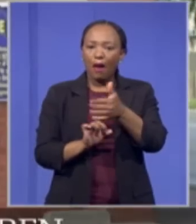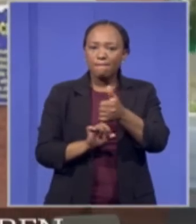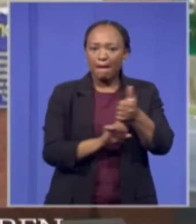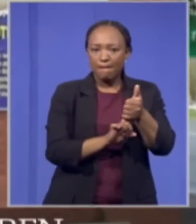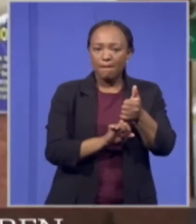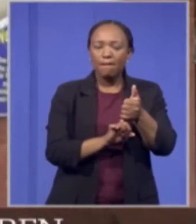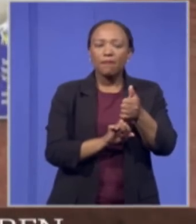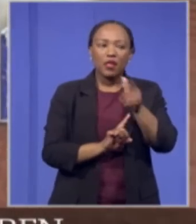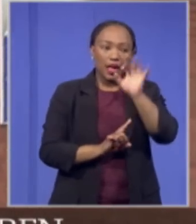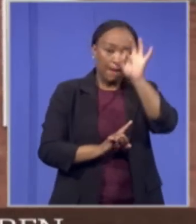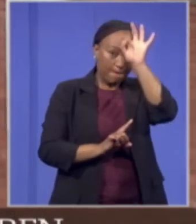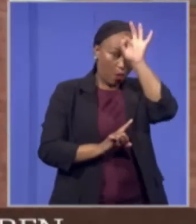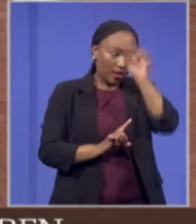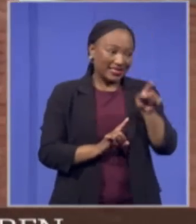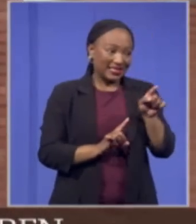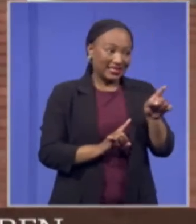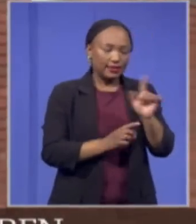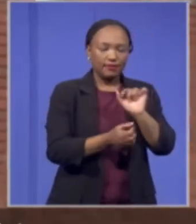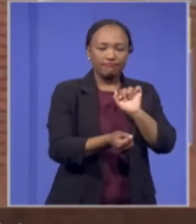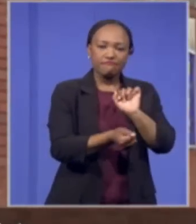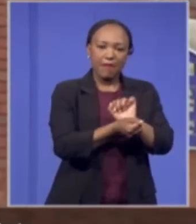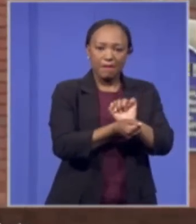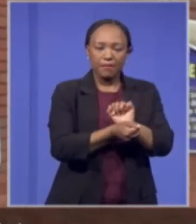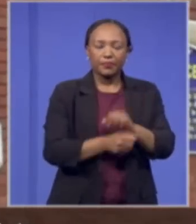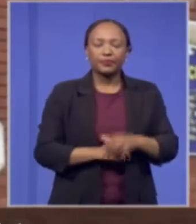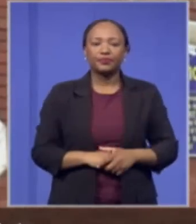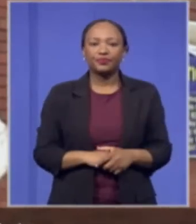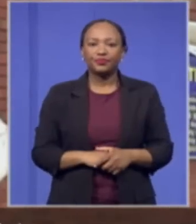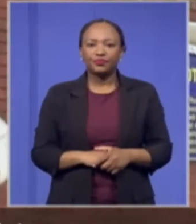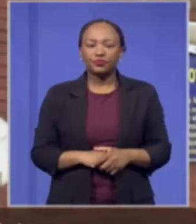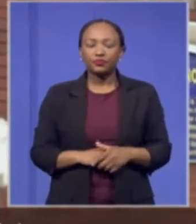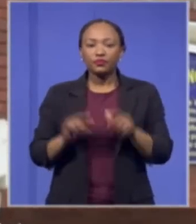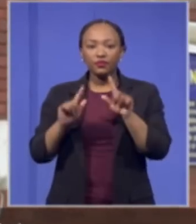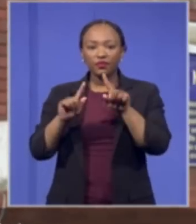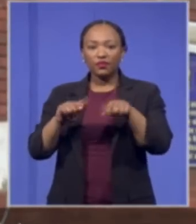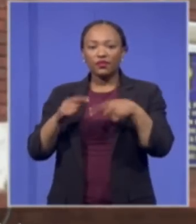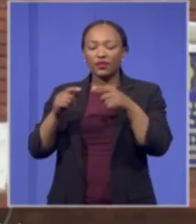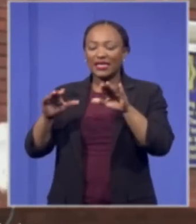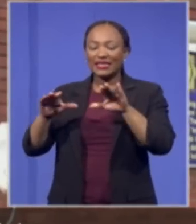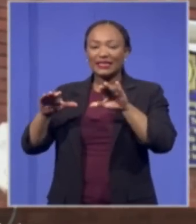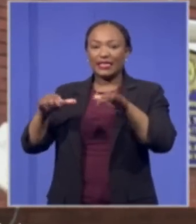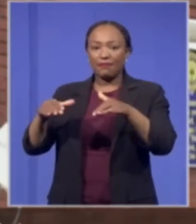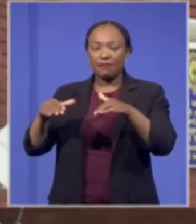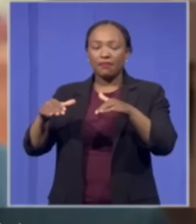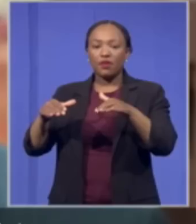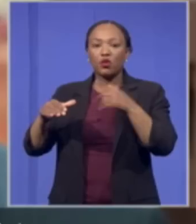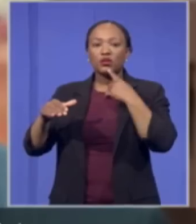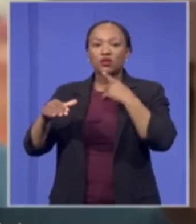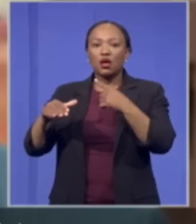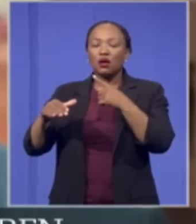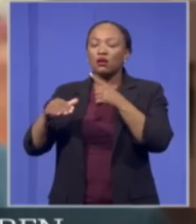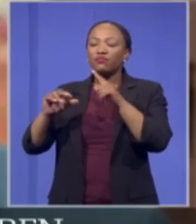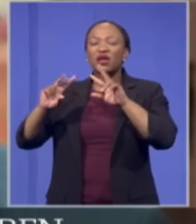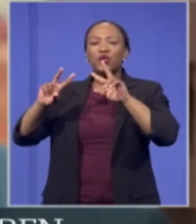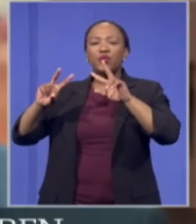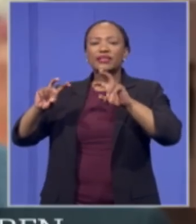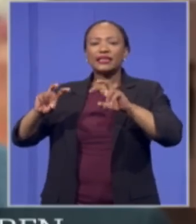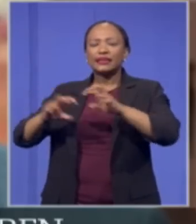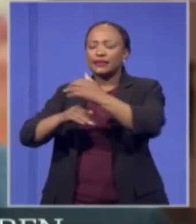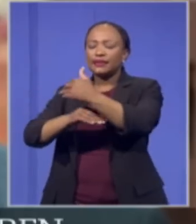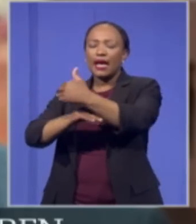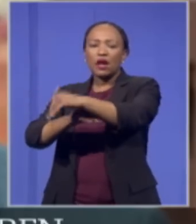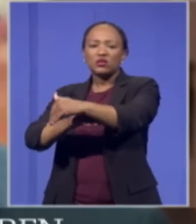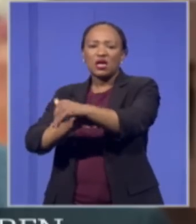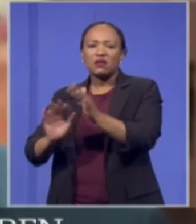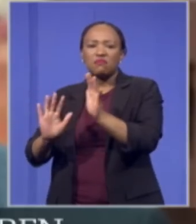Our team, as we said earlier, that they will not only focus externally but also internally. And yesterday in